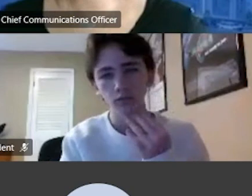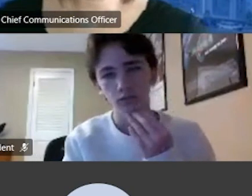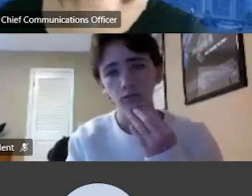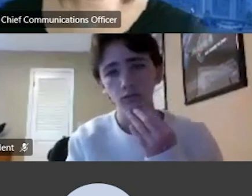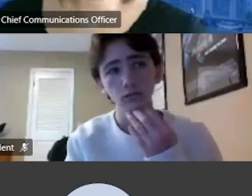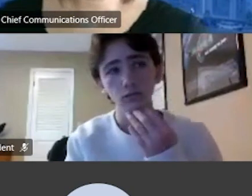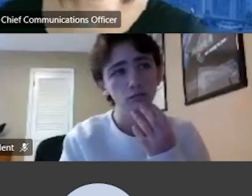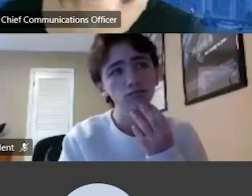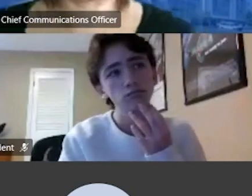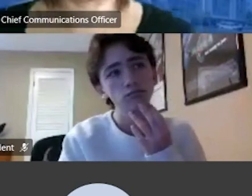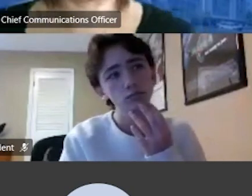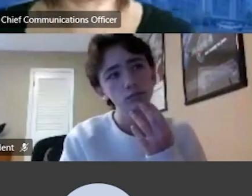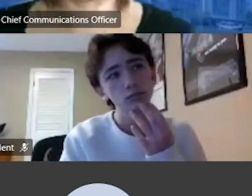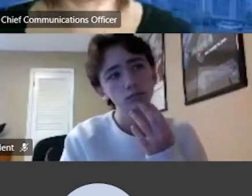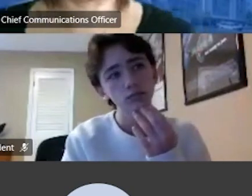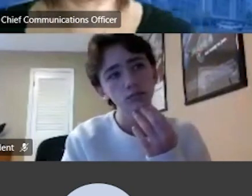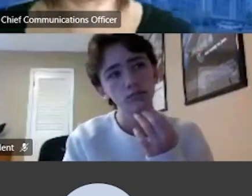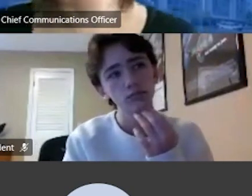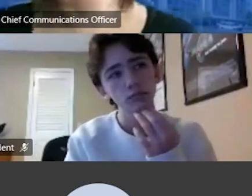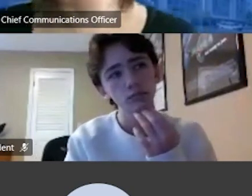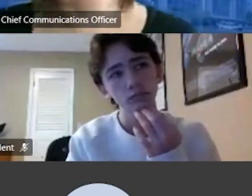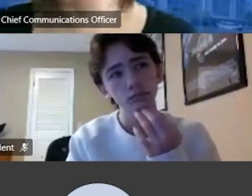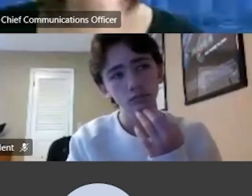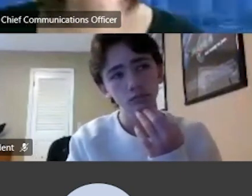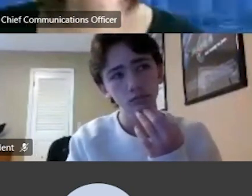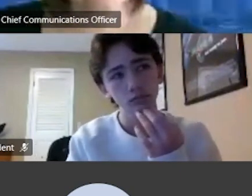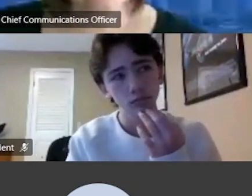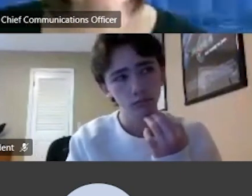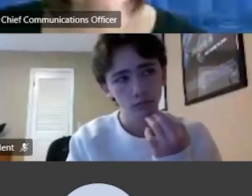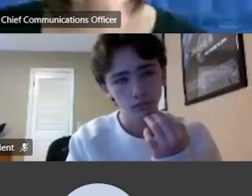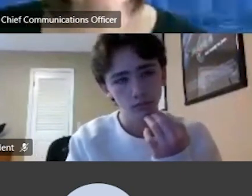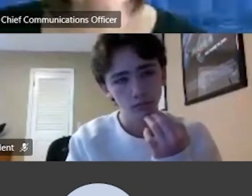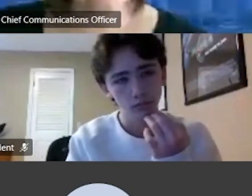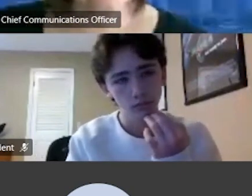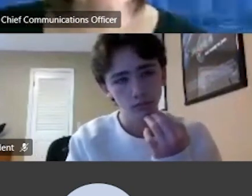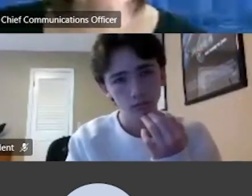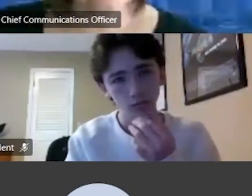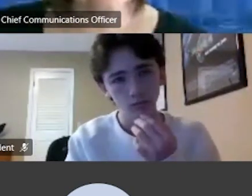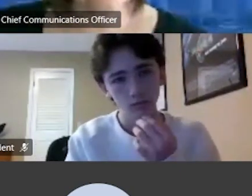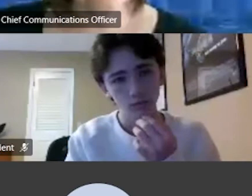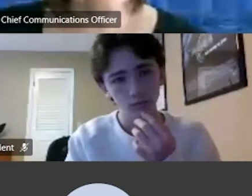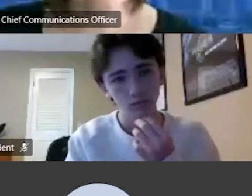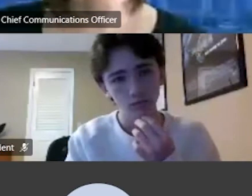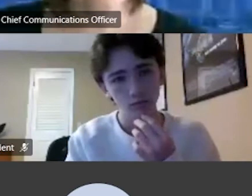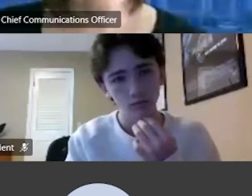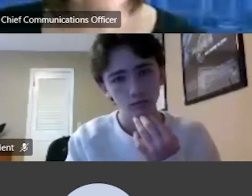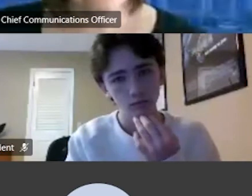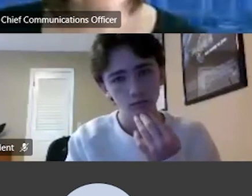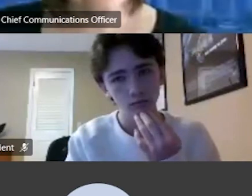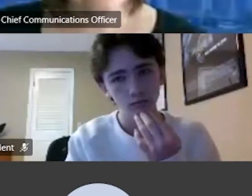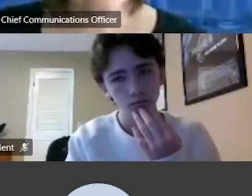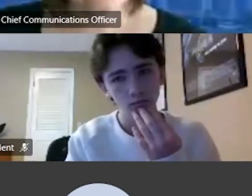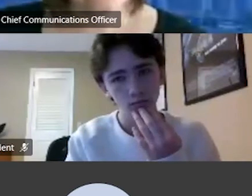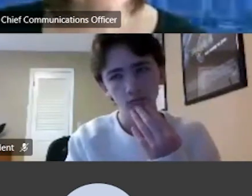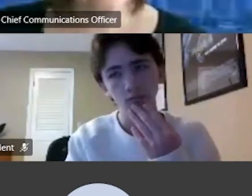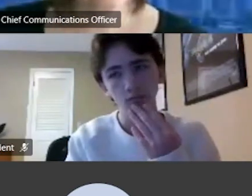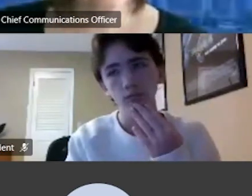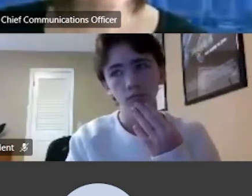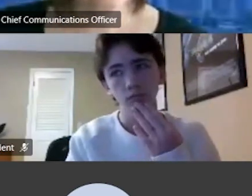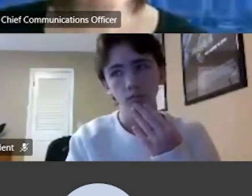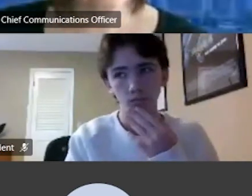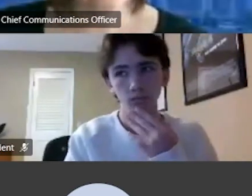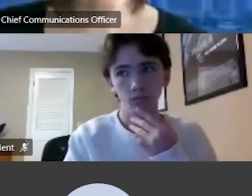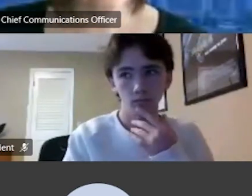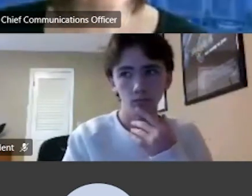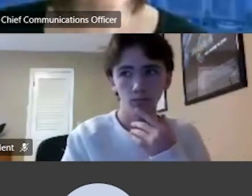I love my community. I may not be here my whole life, but I want to be prepared when I, interact with